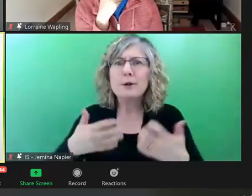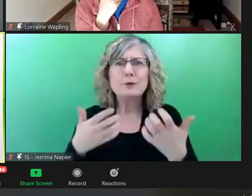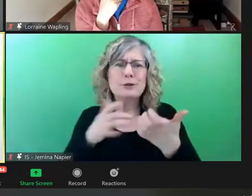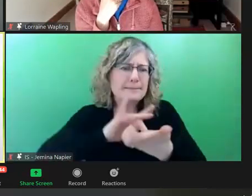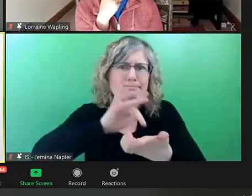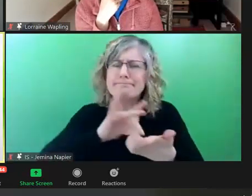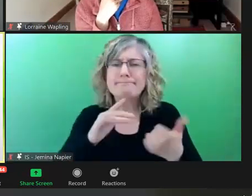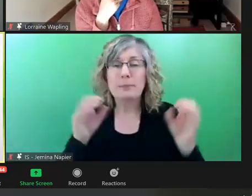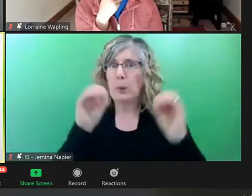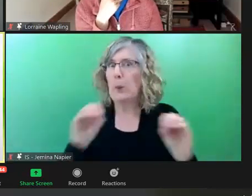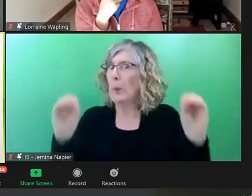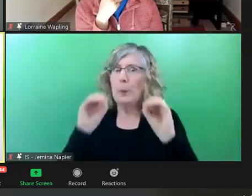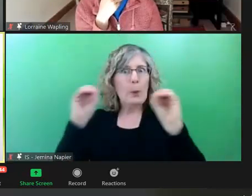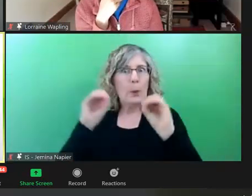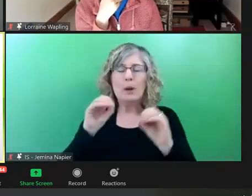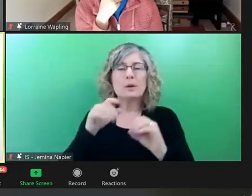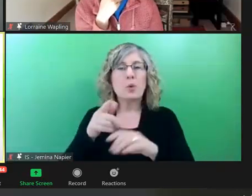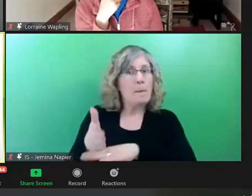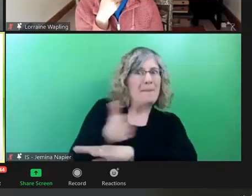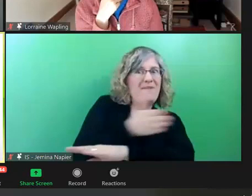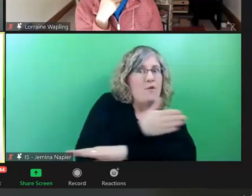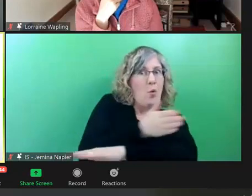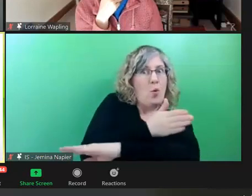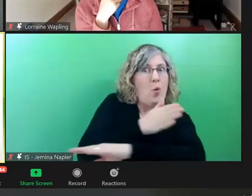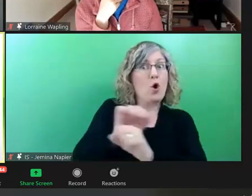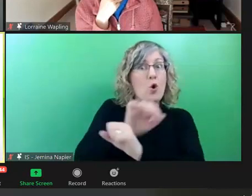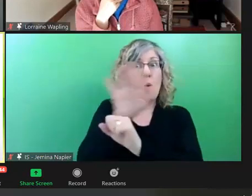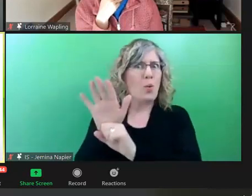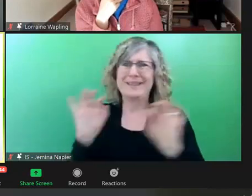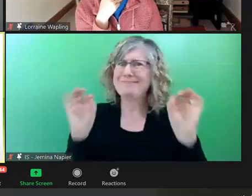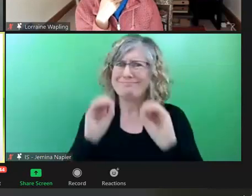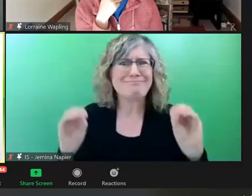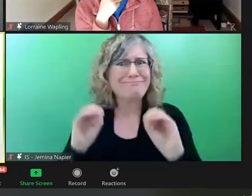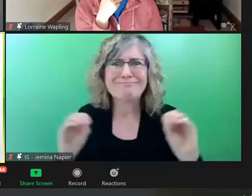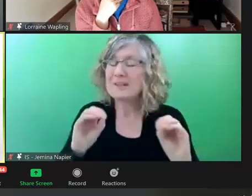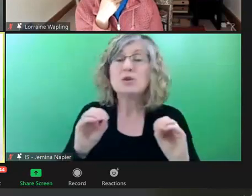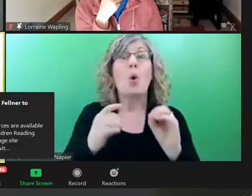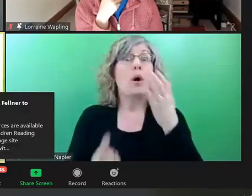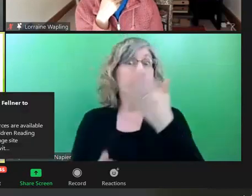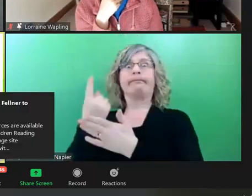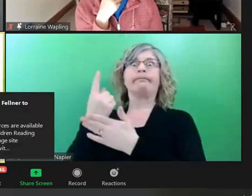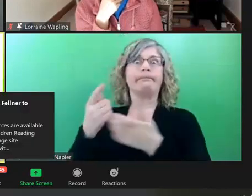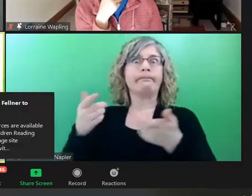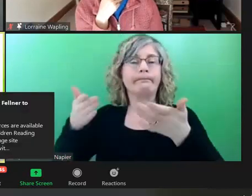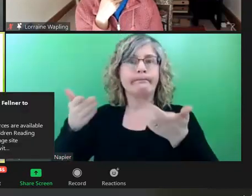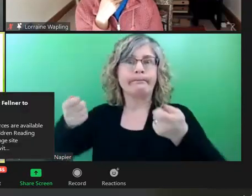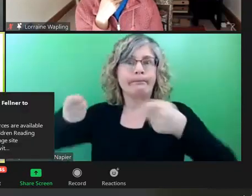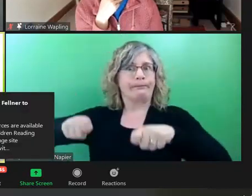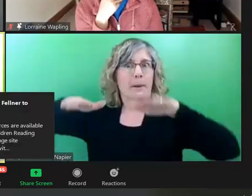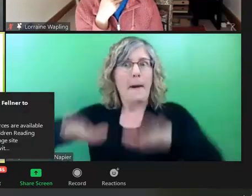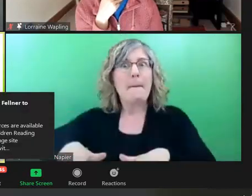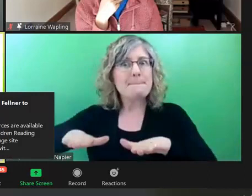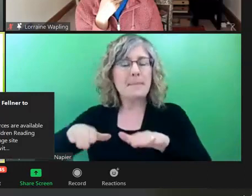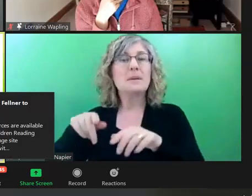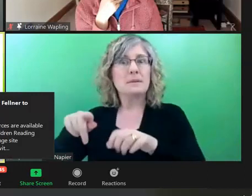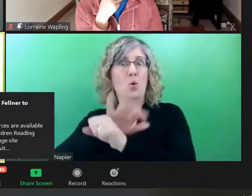here in Uganda was that most of the teaching during COVID was on